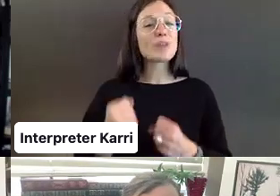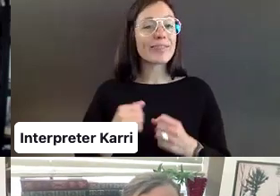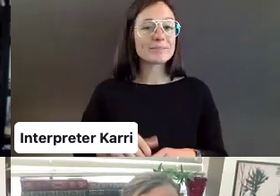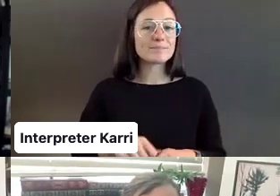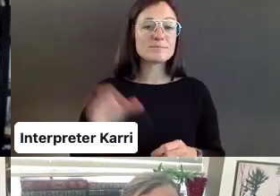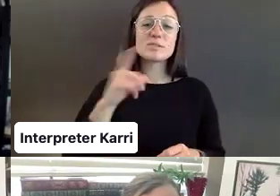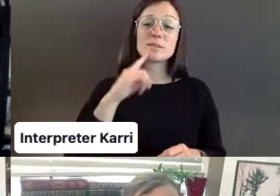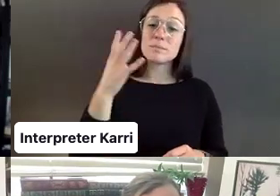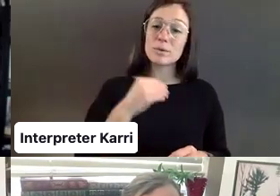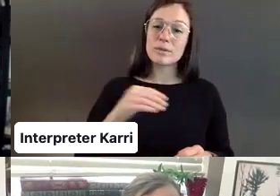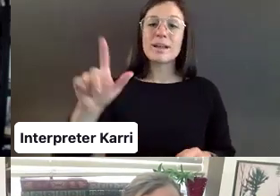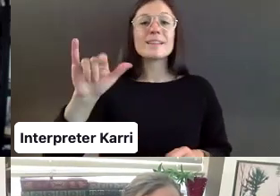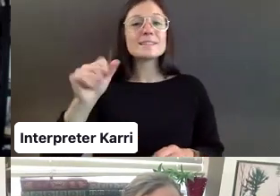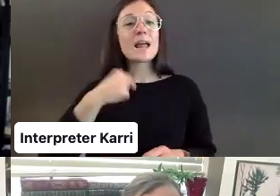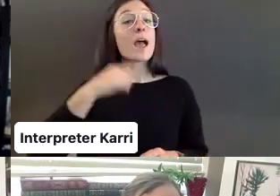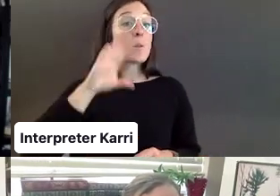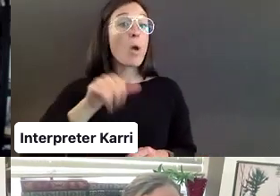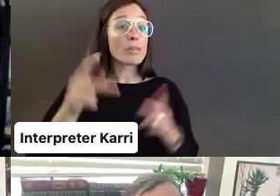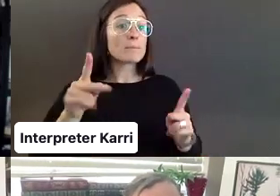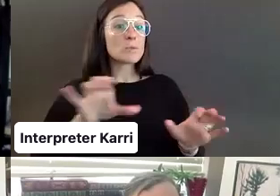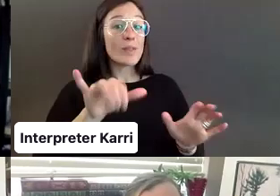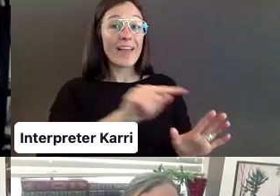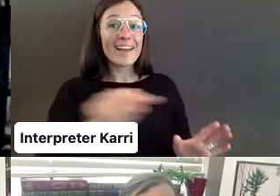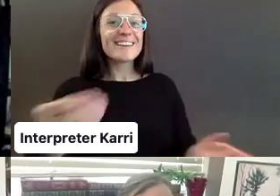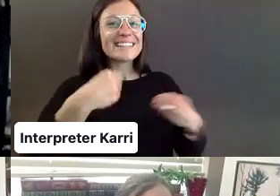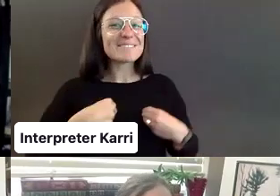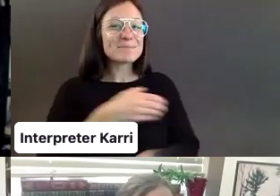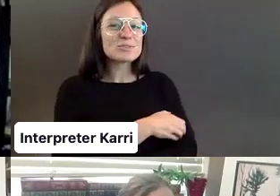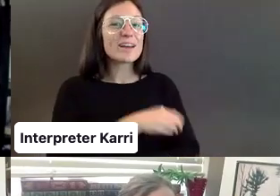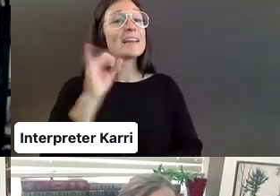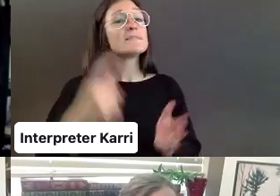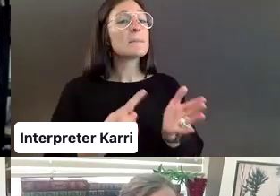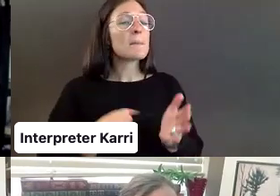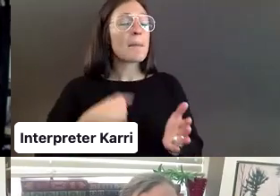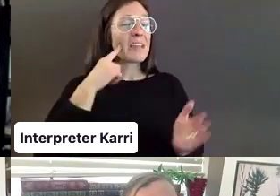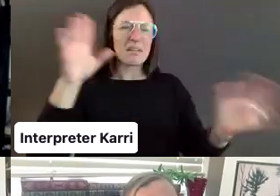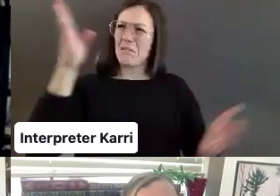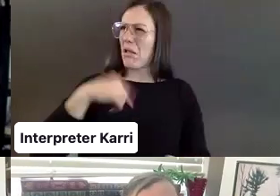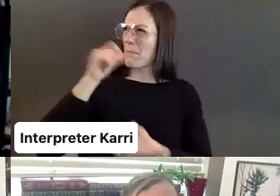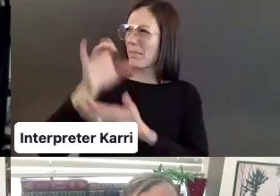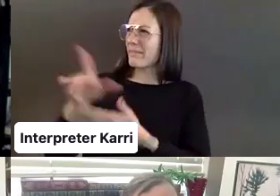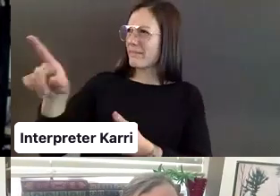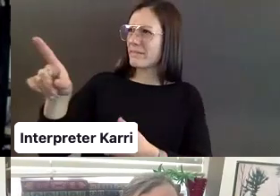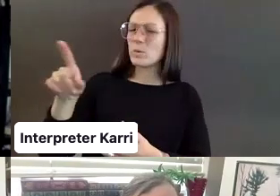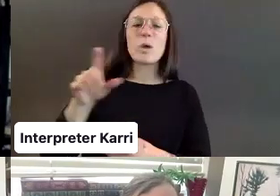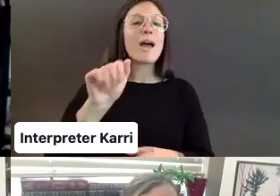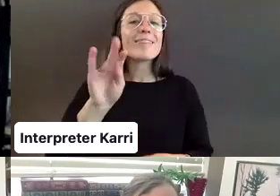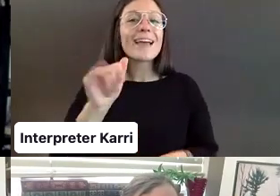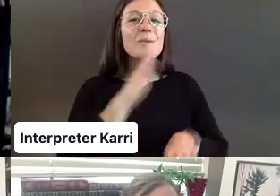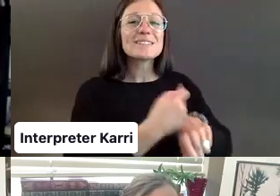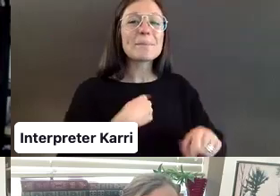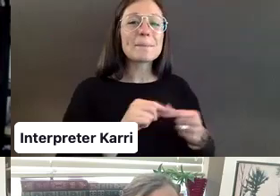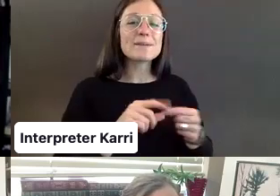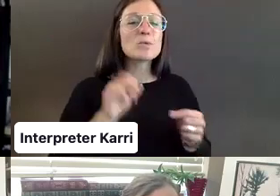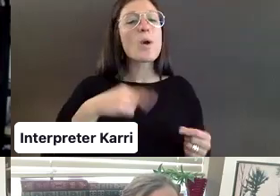And knowing that other people are doing it also gives me strength on the days where I was like, I don't know if I believe in you, God. And you're just like, Elena will say something, or I'll think of